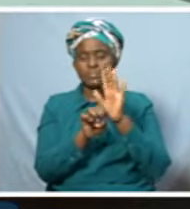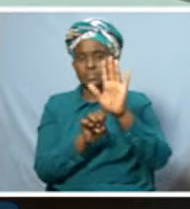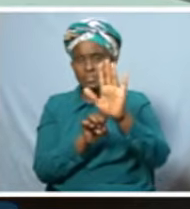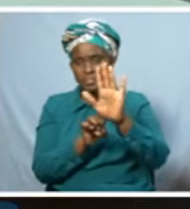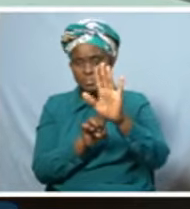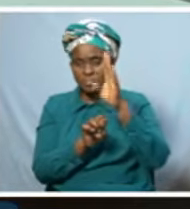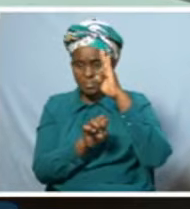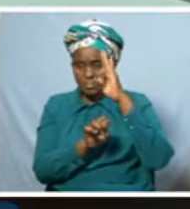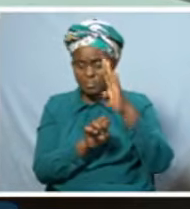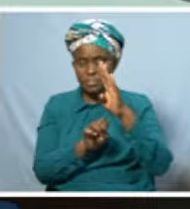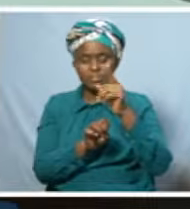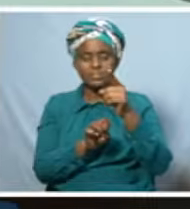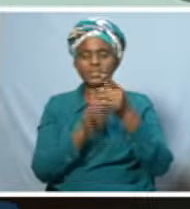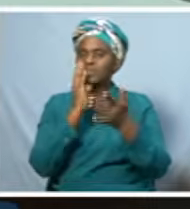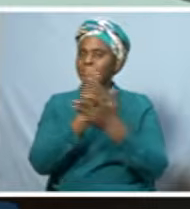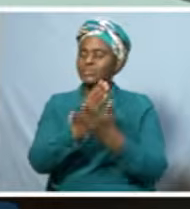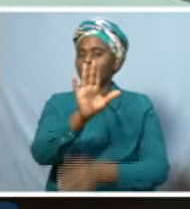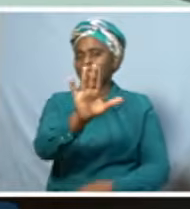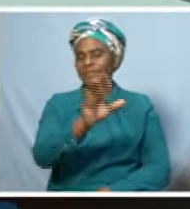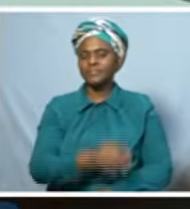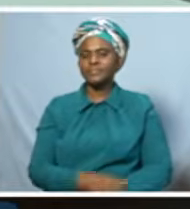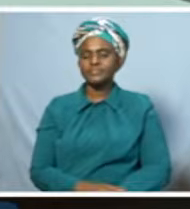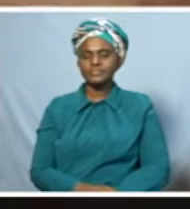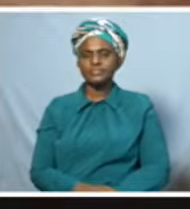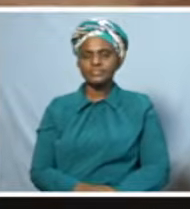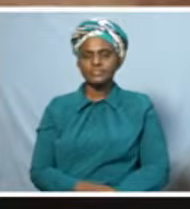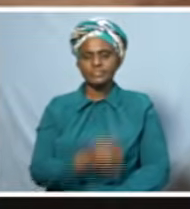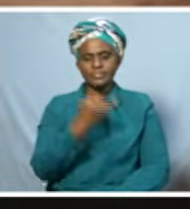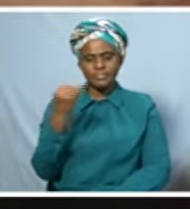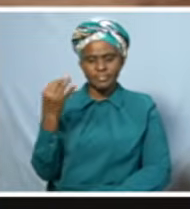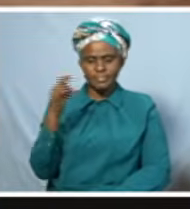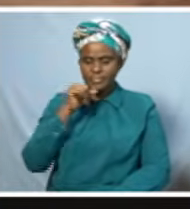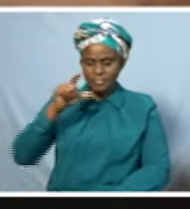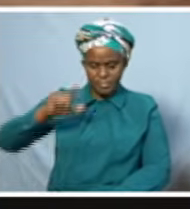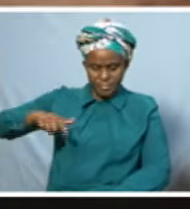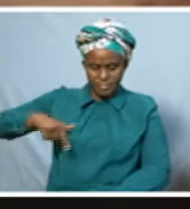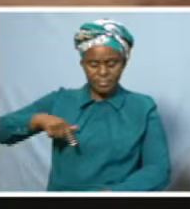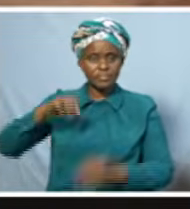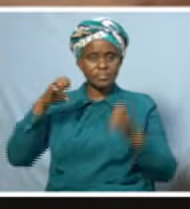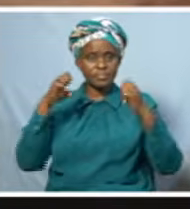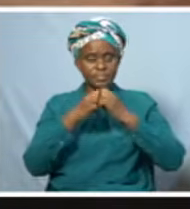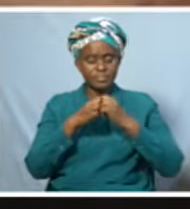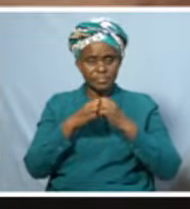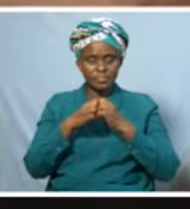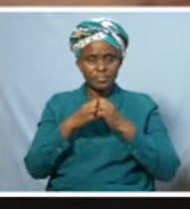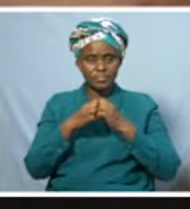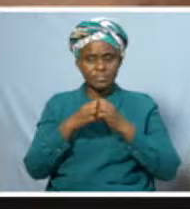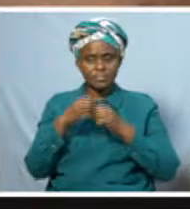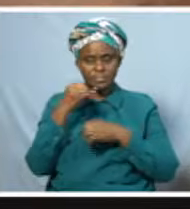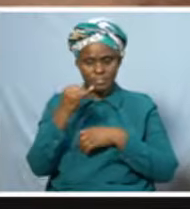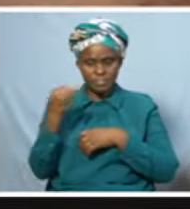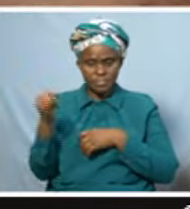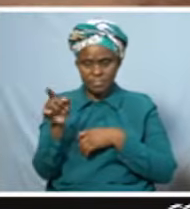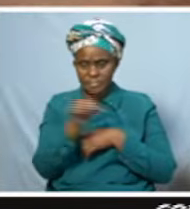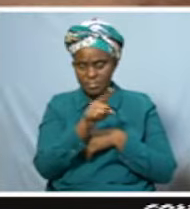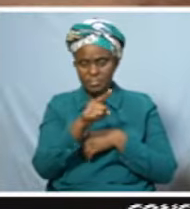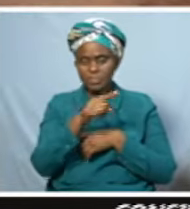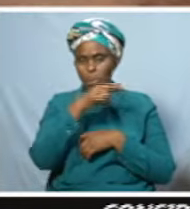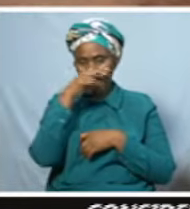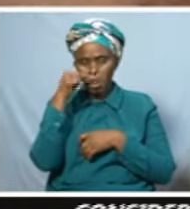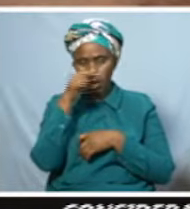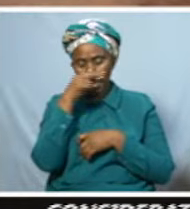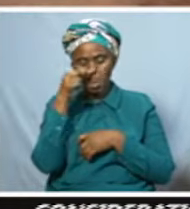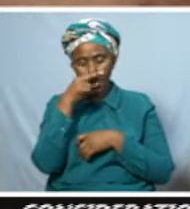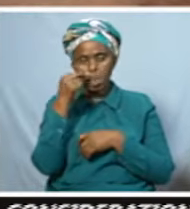instructed. sir, stop there. So the issue of not delayed banking, the issue is